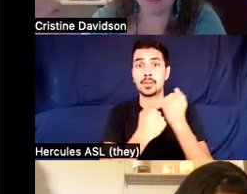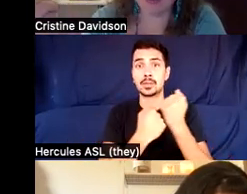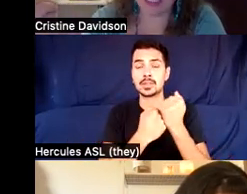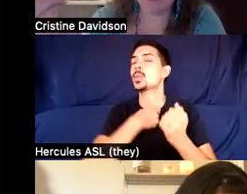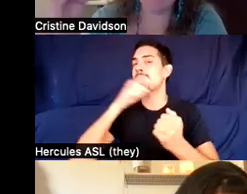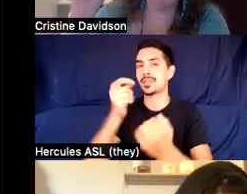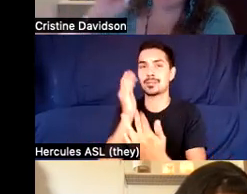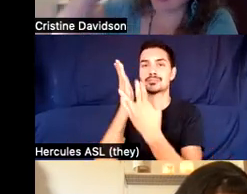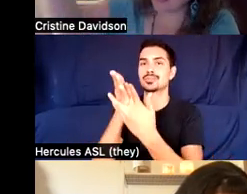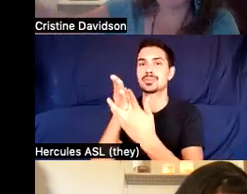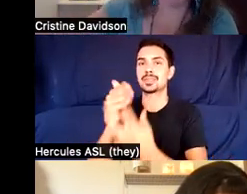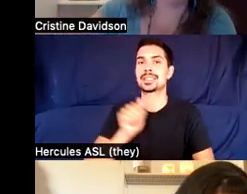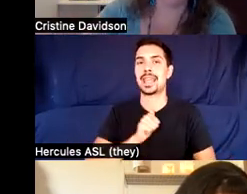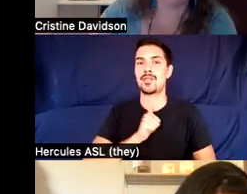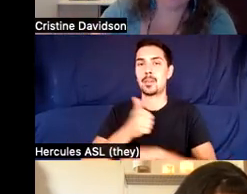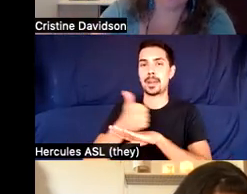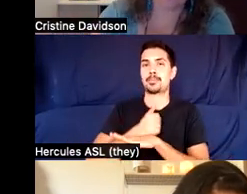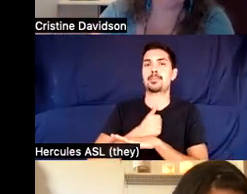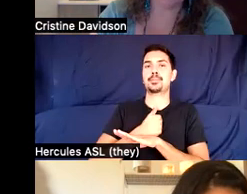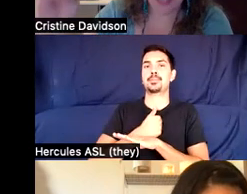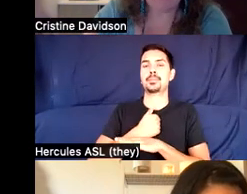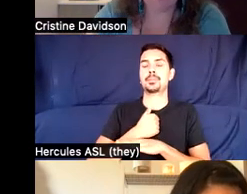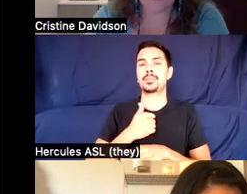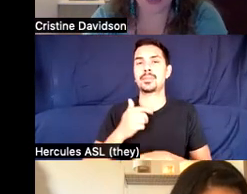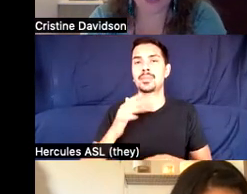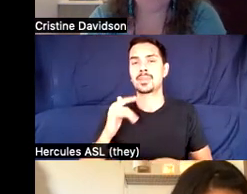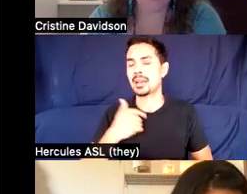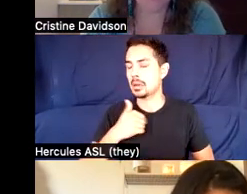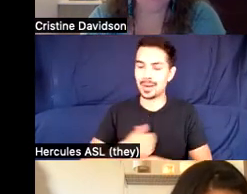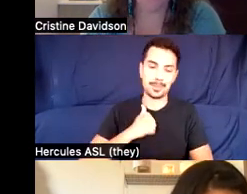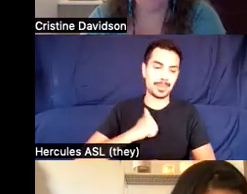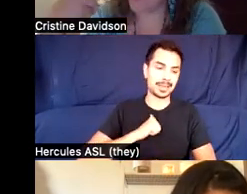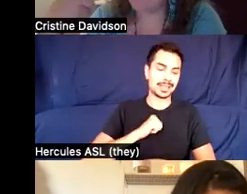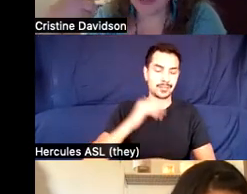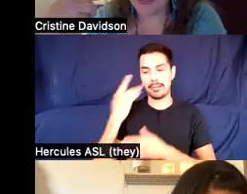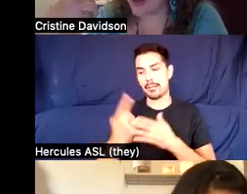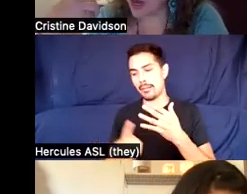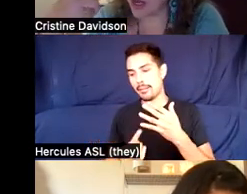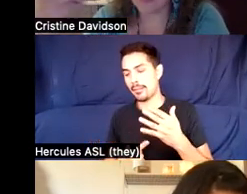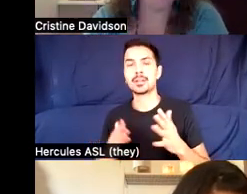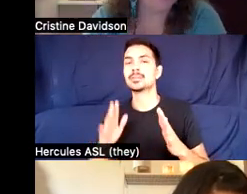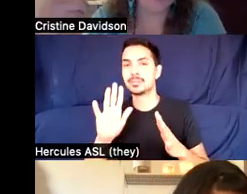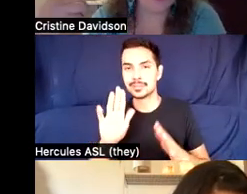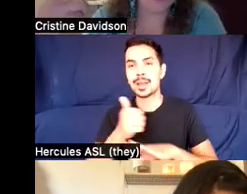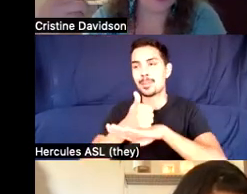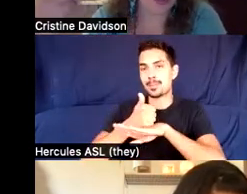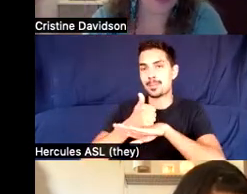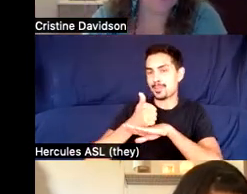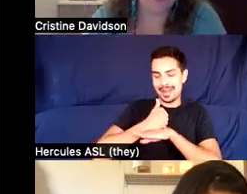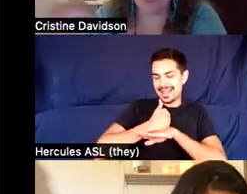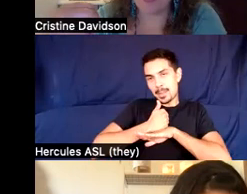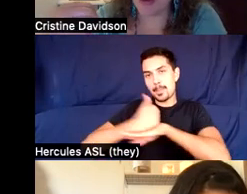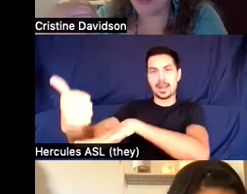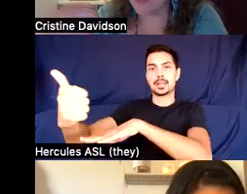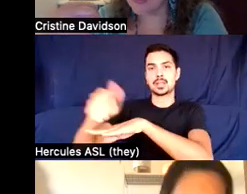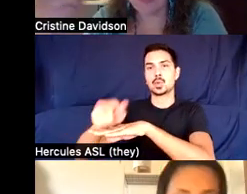that self-blame and to put the blame on the harm doer every time. Whether I'm drinking or not, or partying or not,